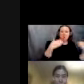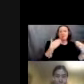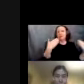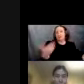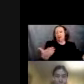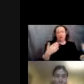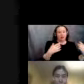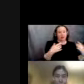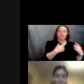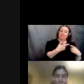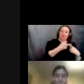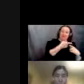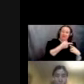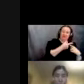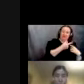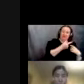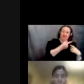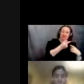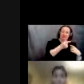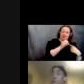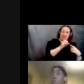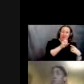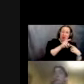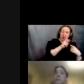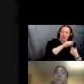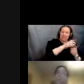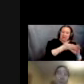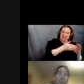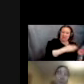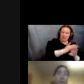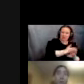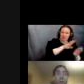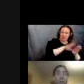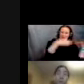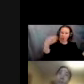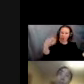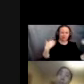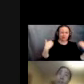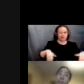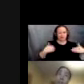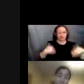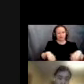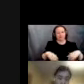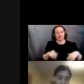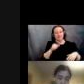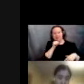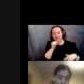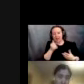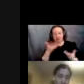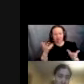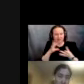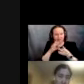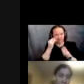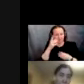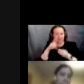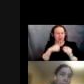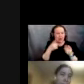to Toraemon or his wife. Interestingly, there are some tantalizing clues